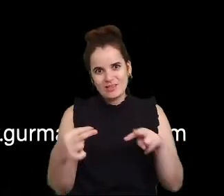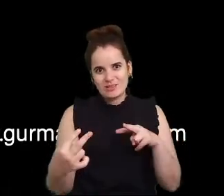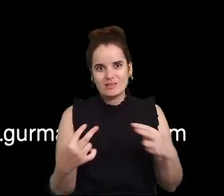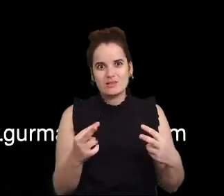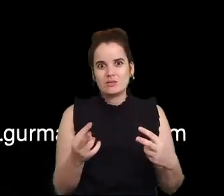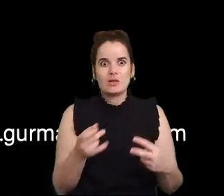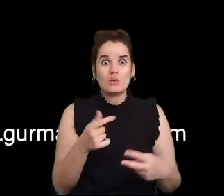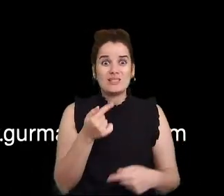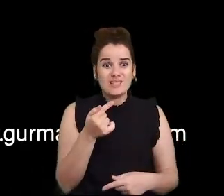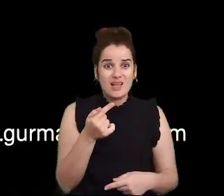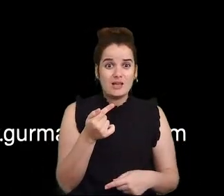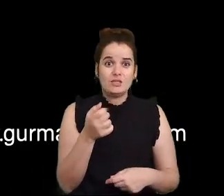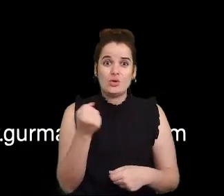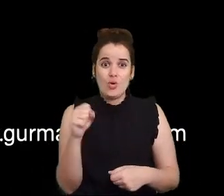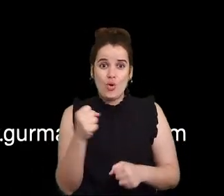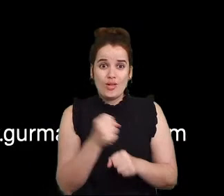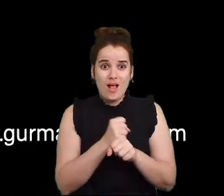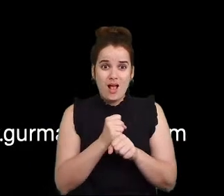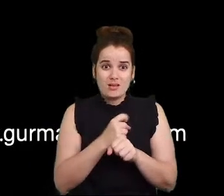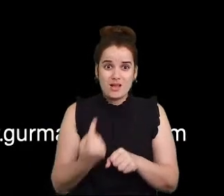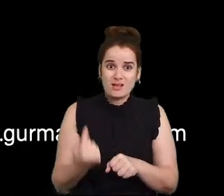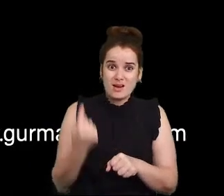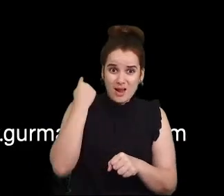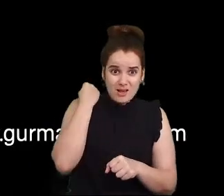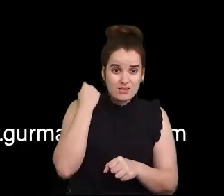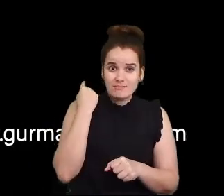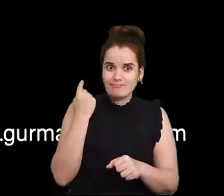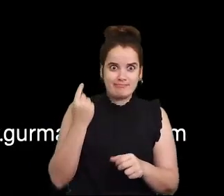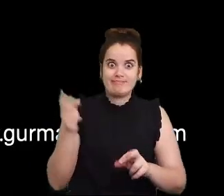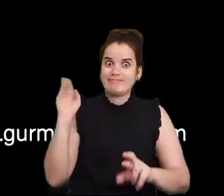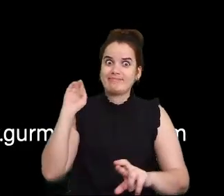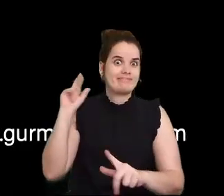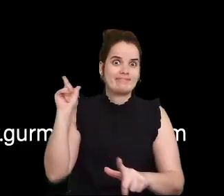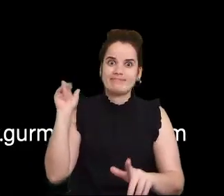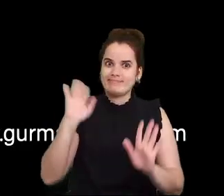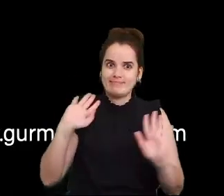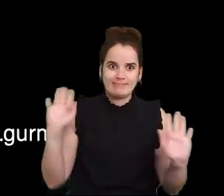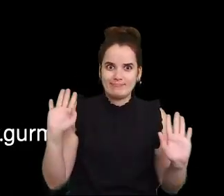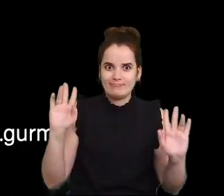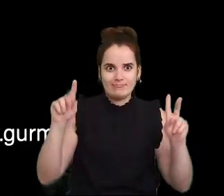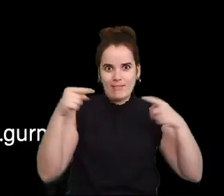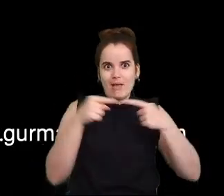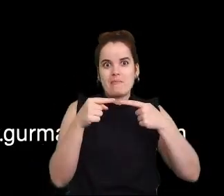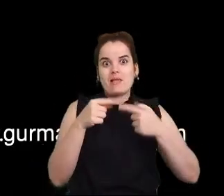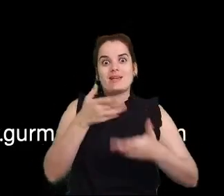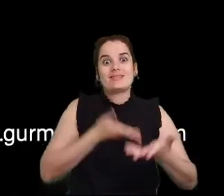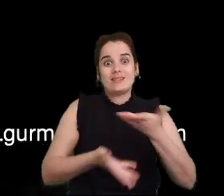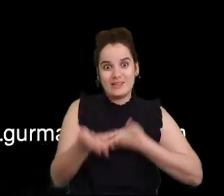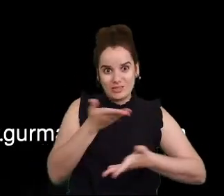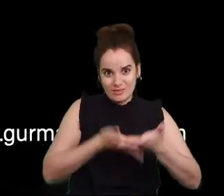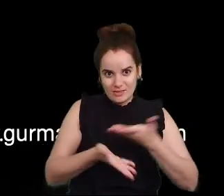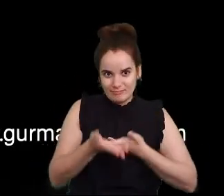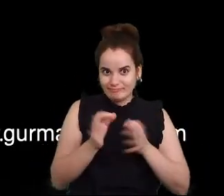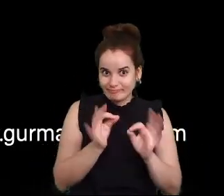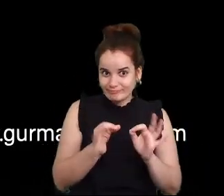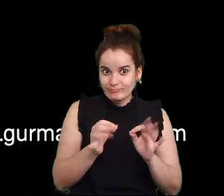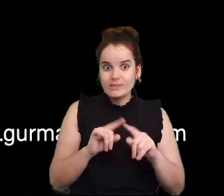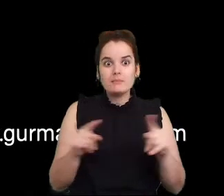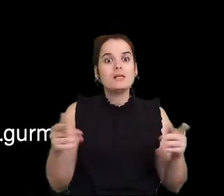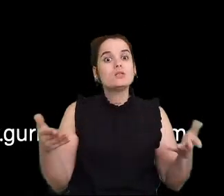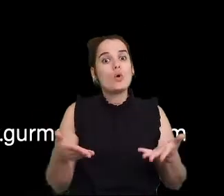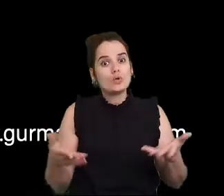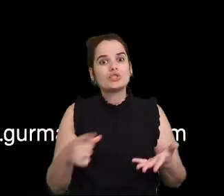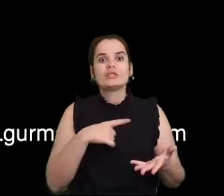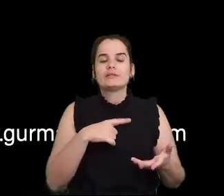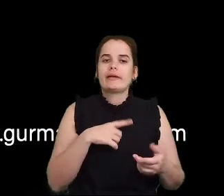of interactivity. But now you have tools such as Data Wrapper and Flourish, which are meant